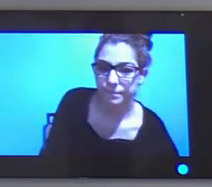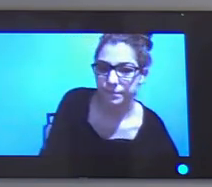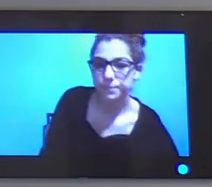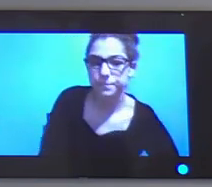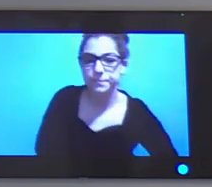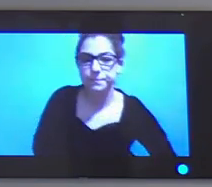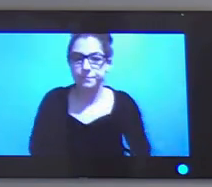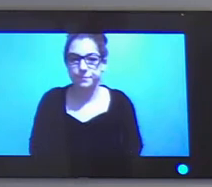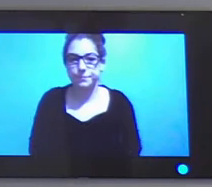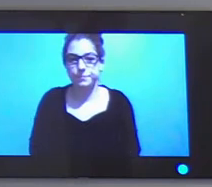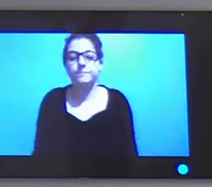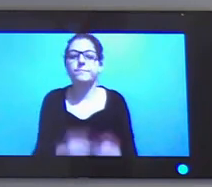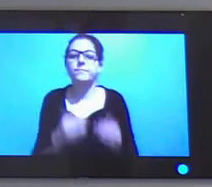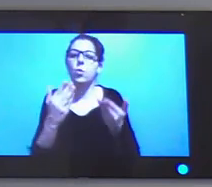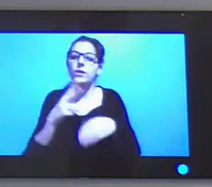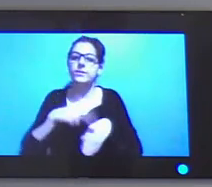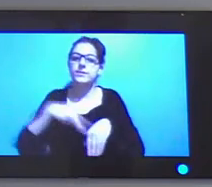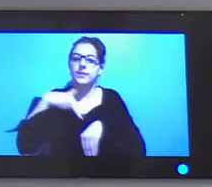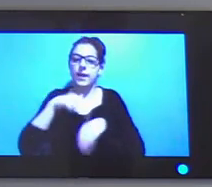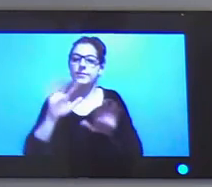I invite you to stand.